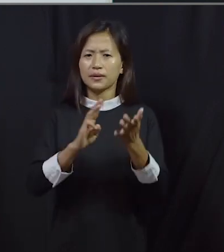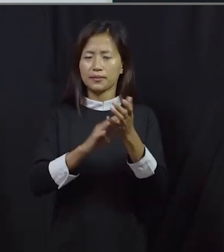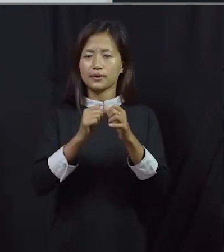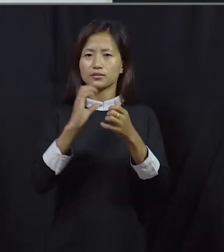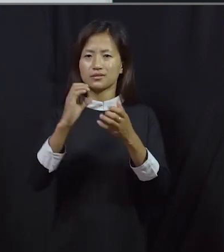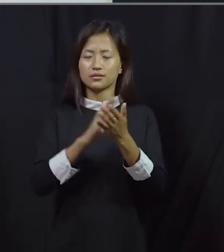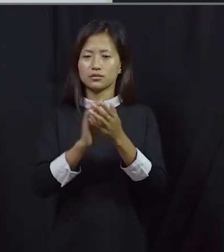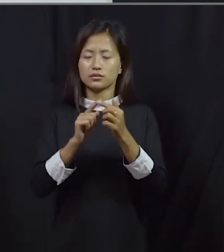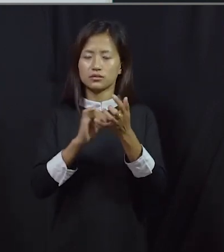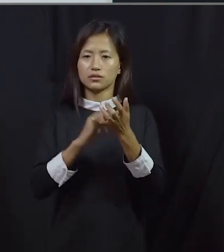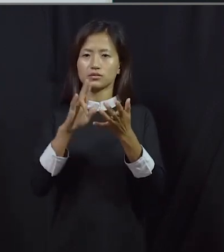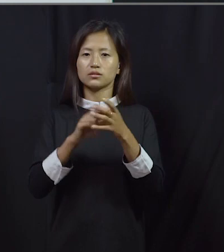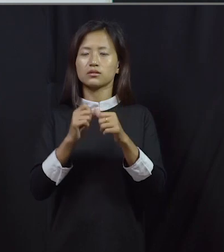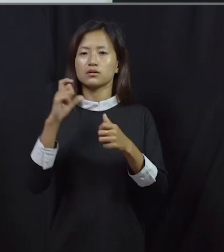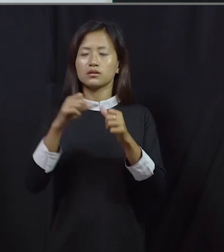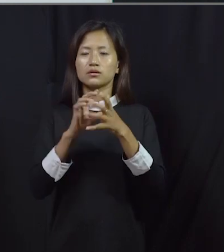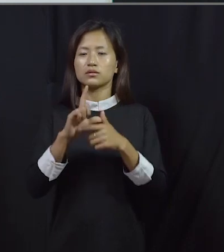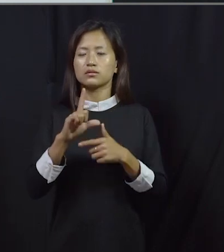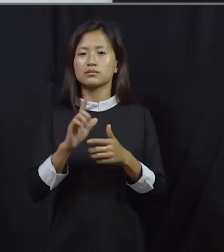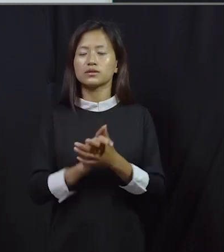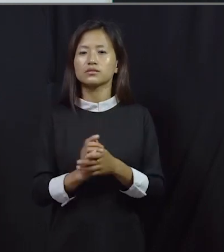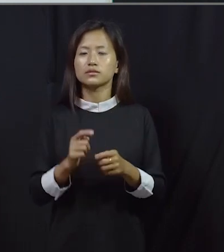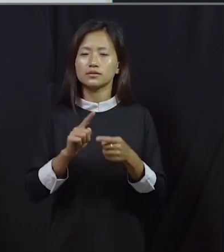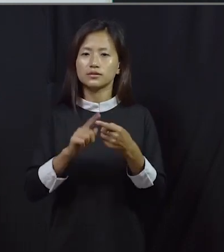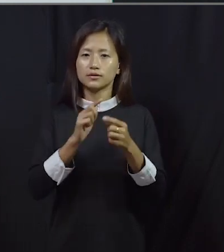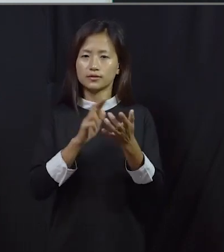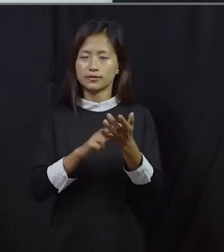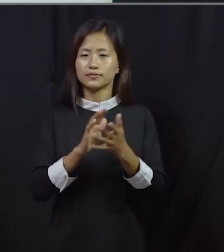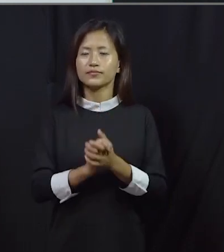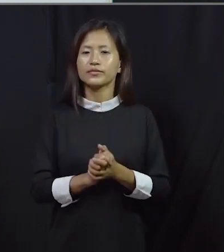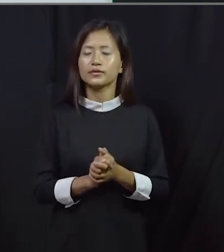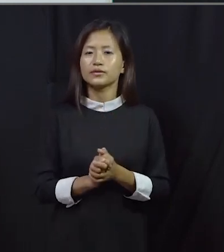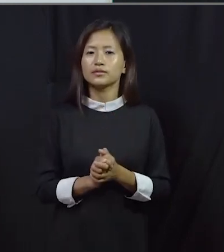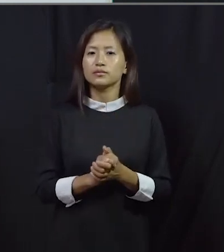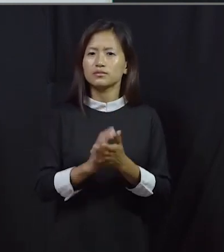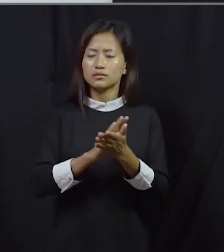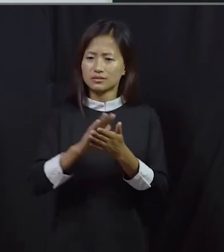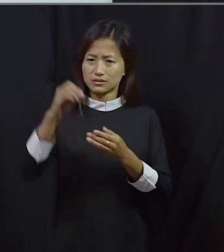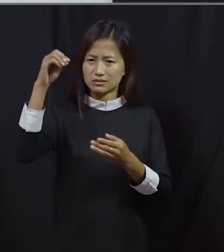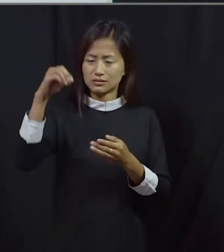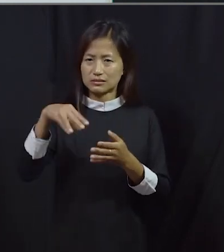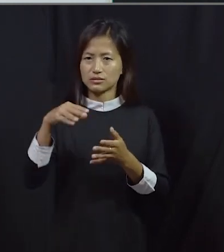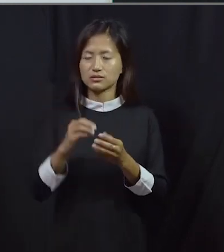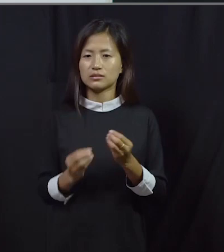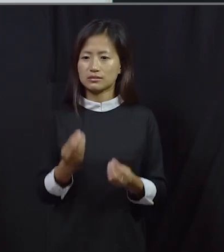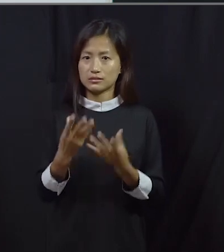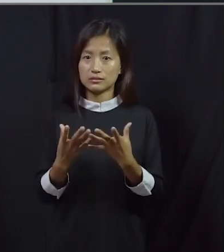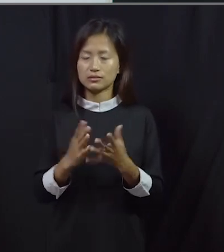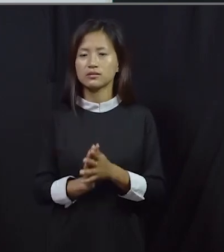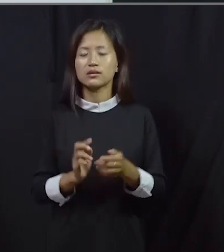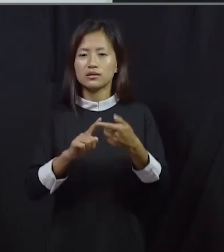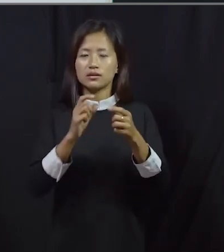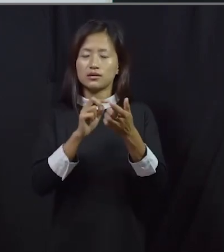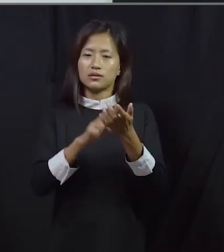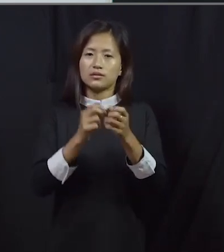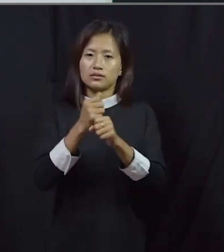energy. Mechanical energy. And different kinds of electrical heat energy, right? And you'll get different kinds of energy again.